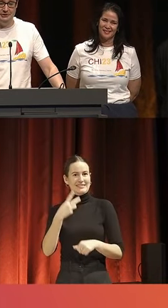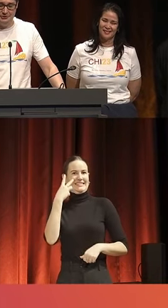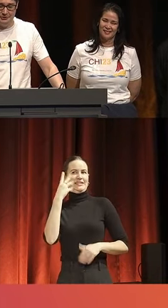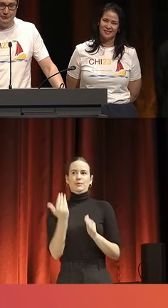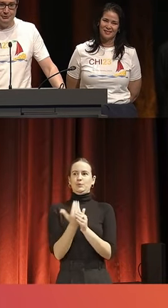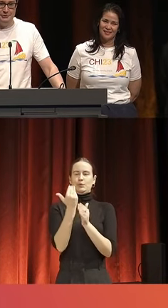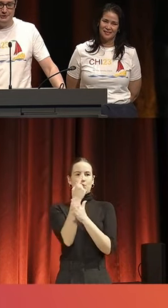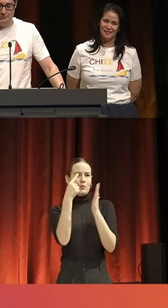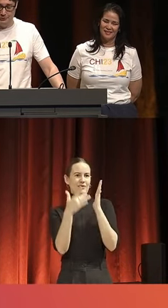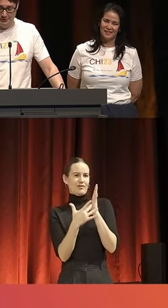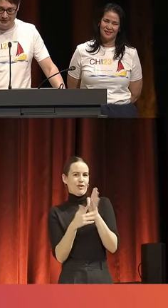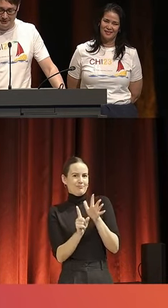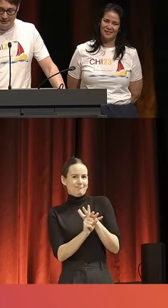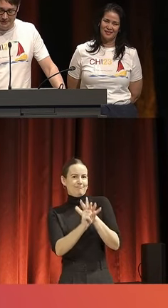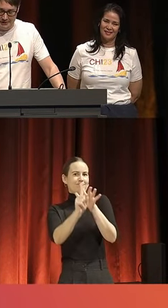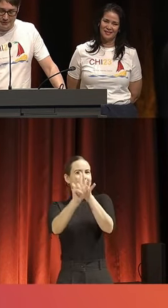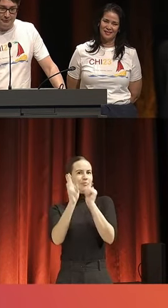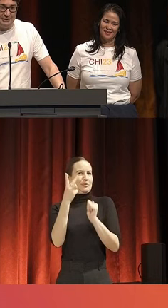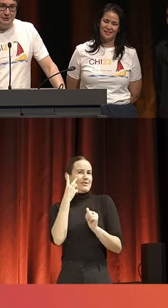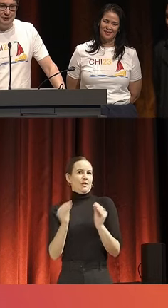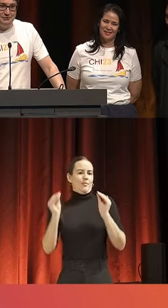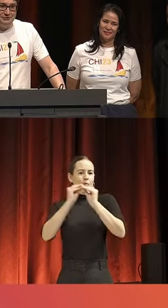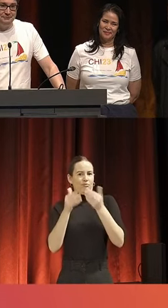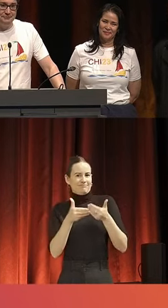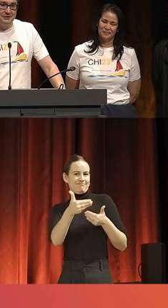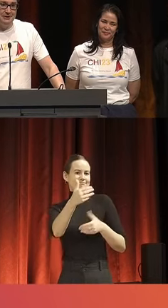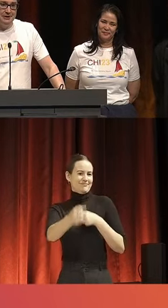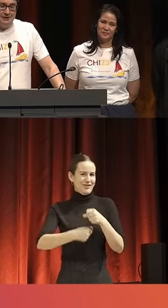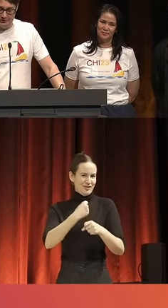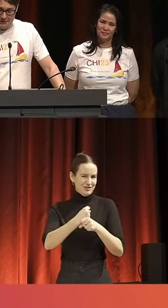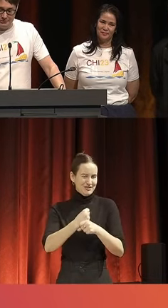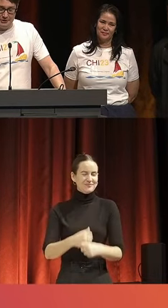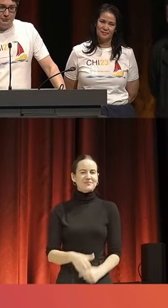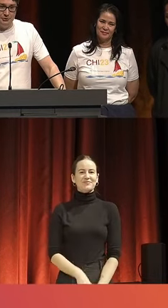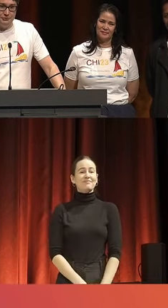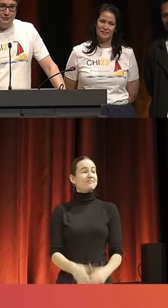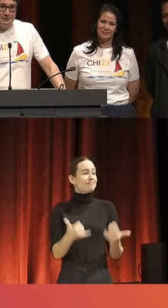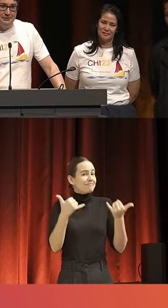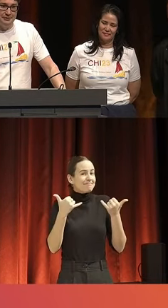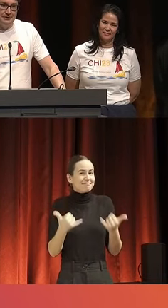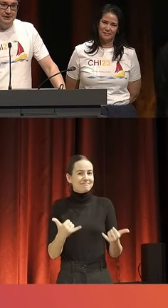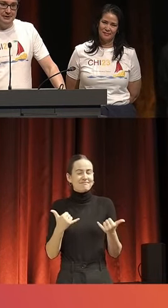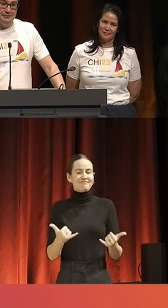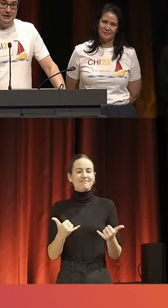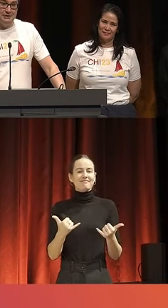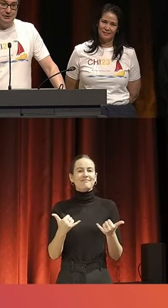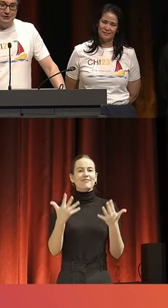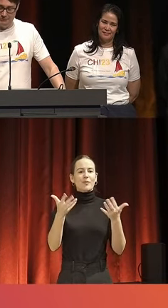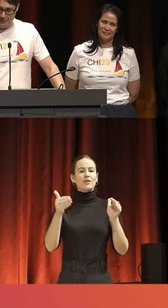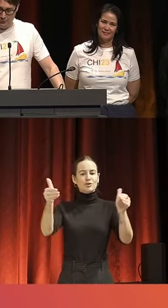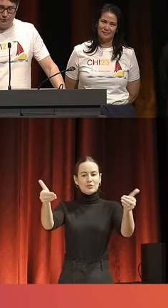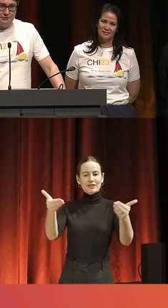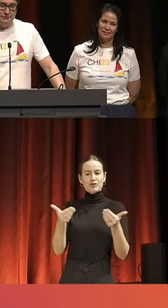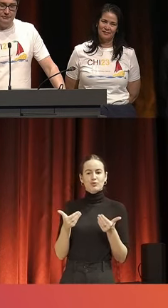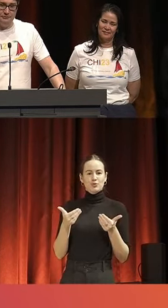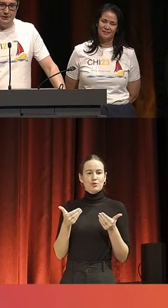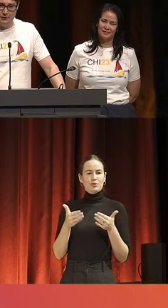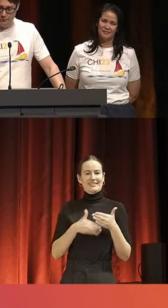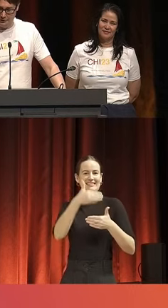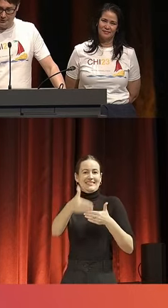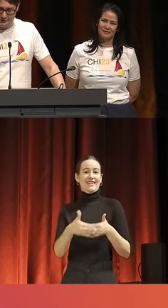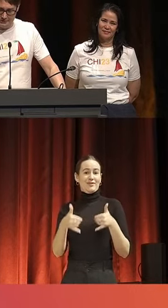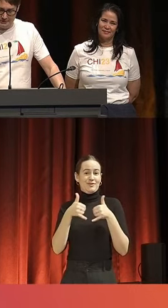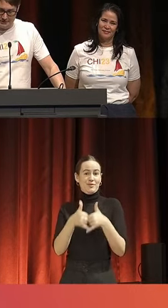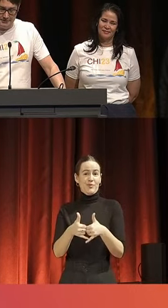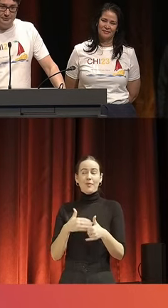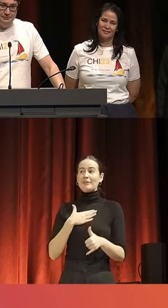we'll beat it in a few years, I'm sure. And on that note, let us introduce the interactivity awards, if we can go to